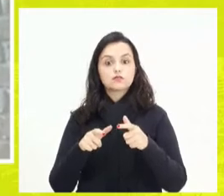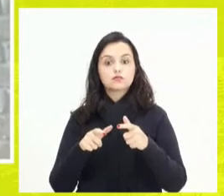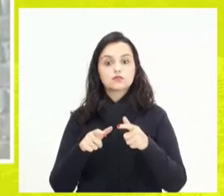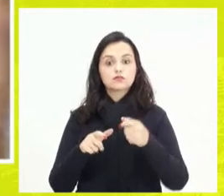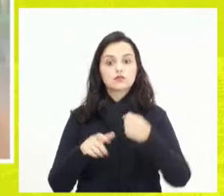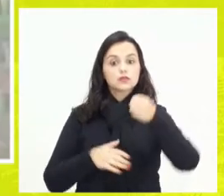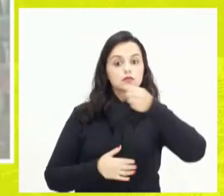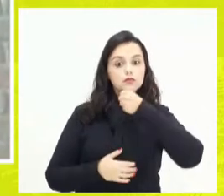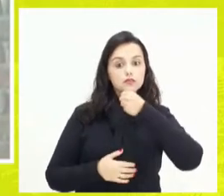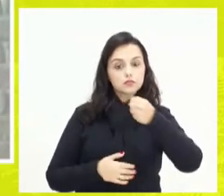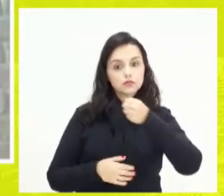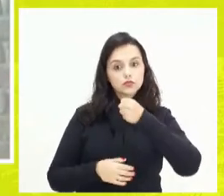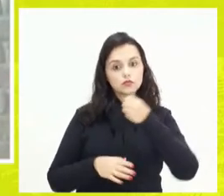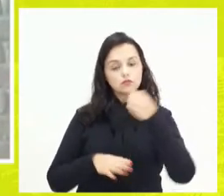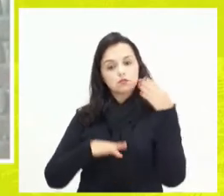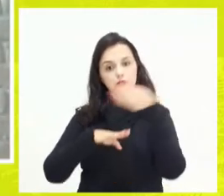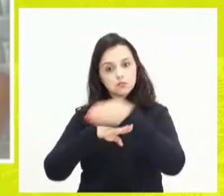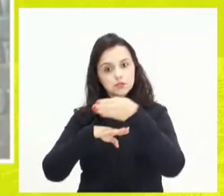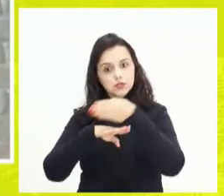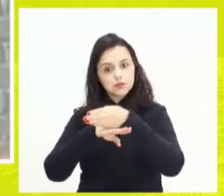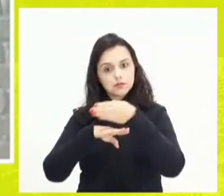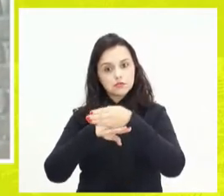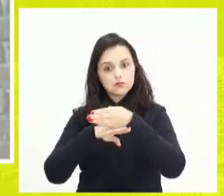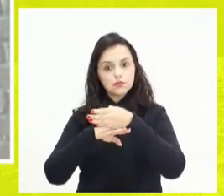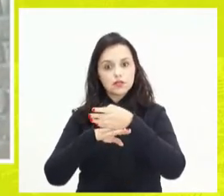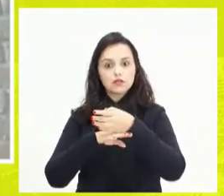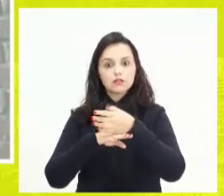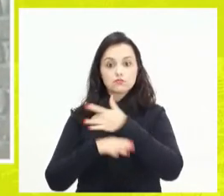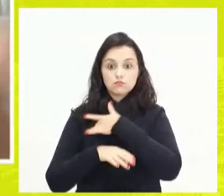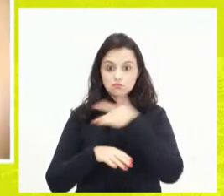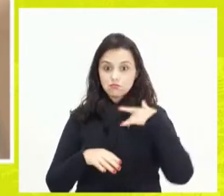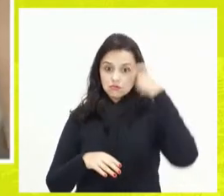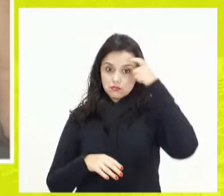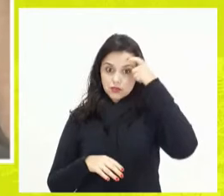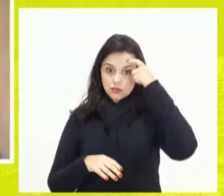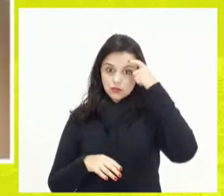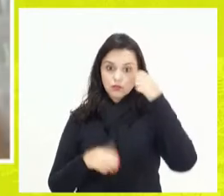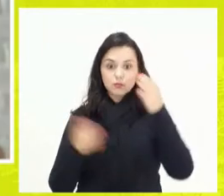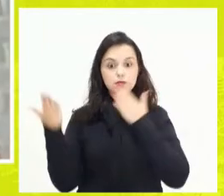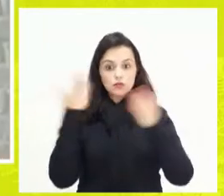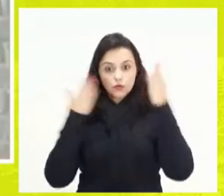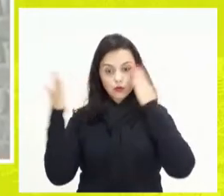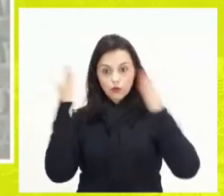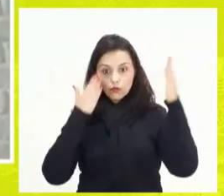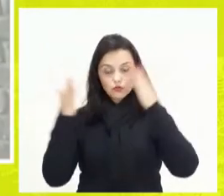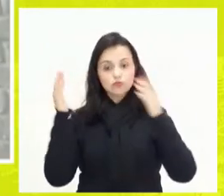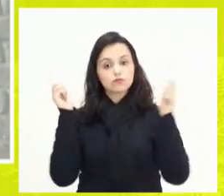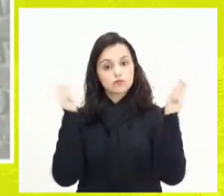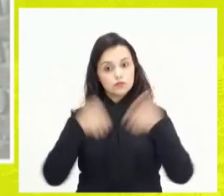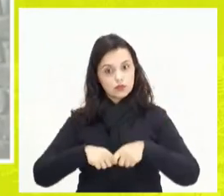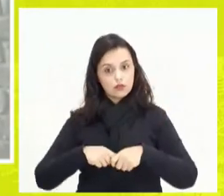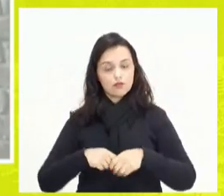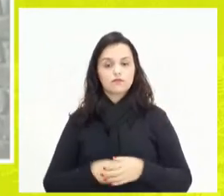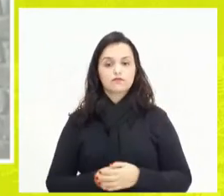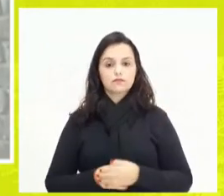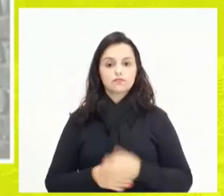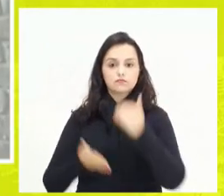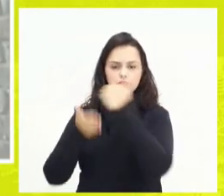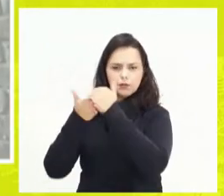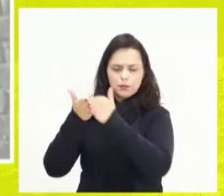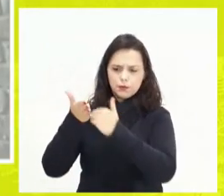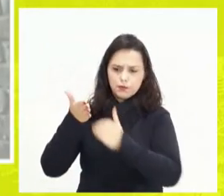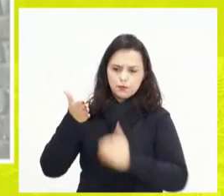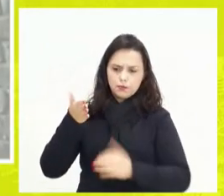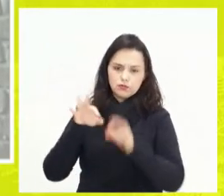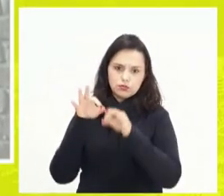cost throughout brazil so we have a lot of resources and practices a guide and there's a